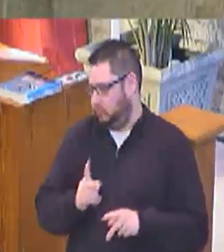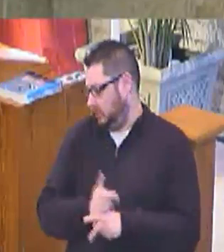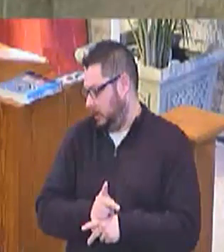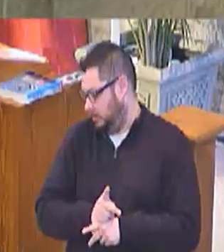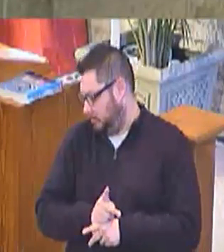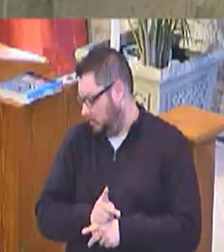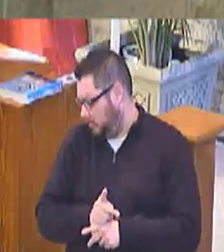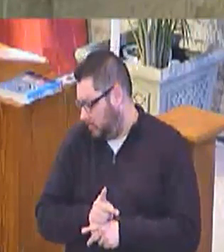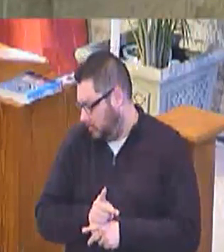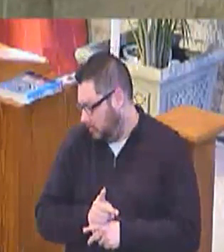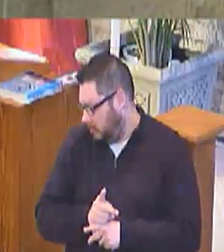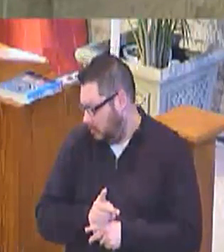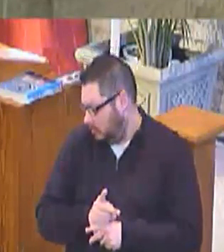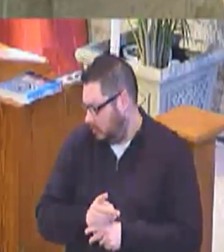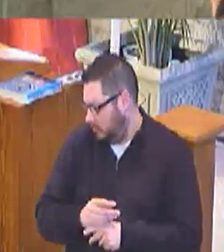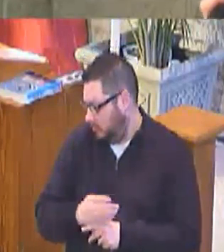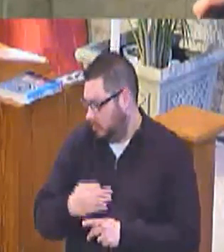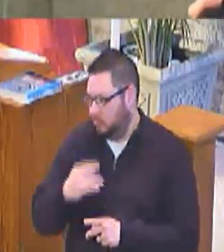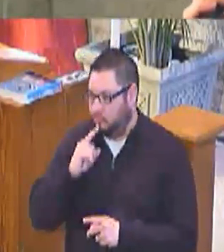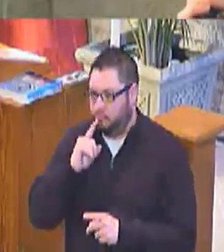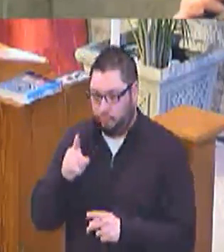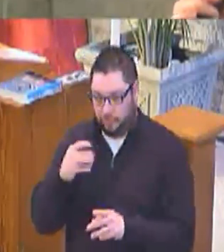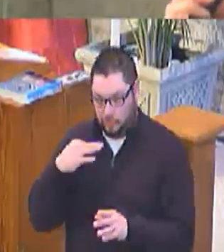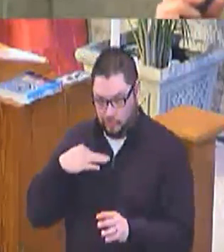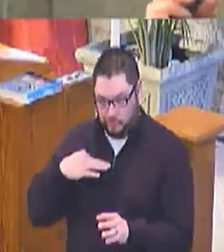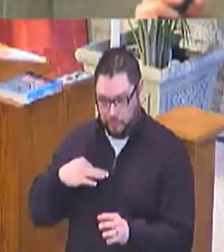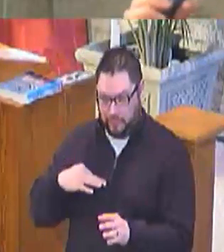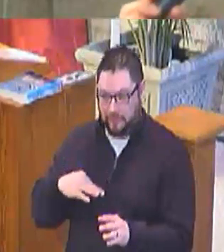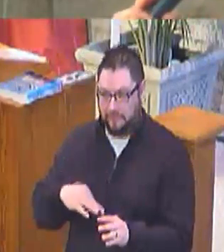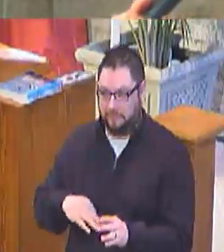within, the prophet soon